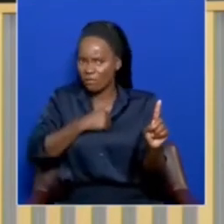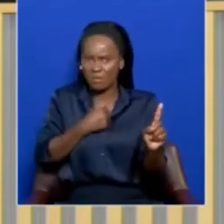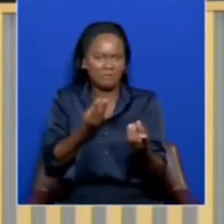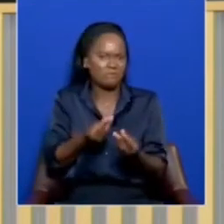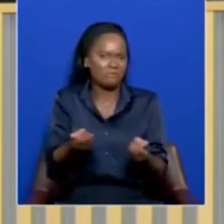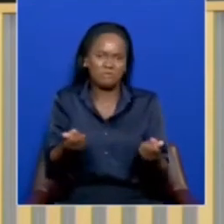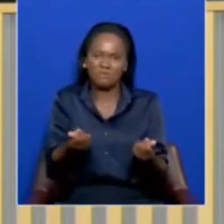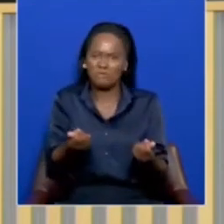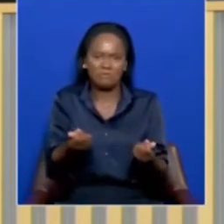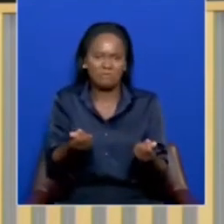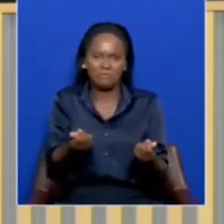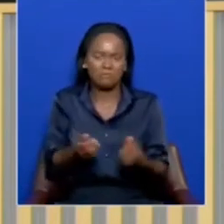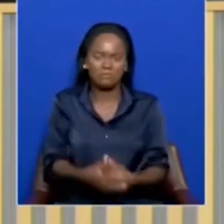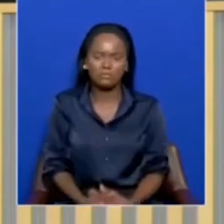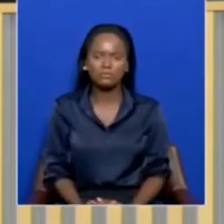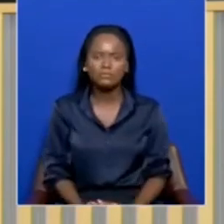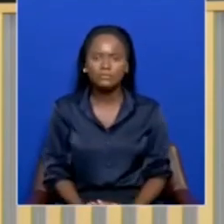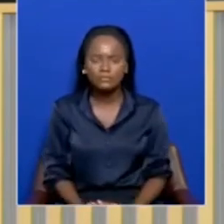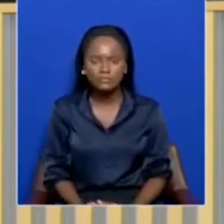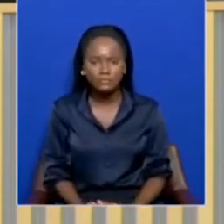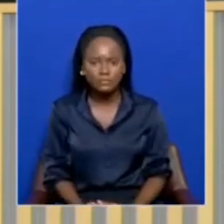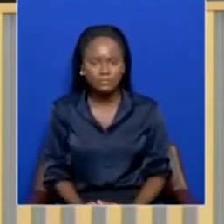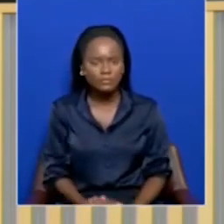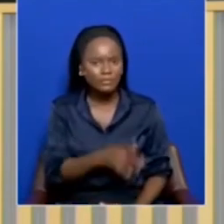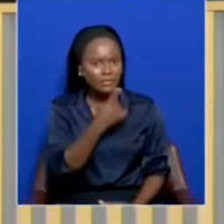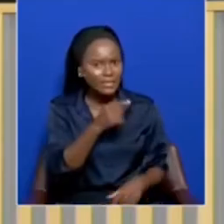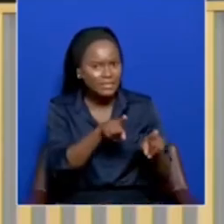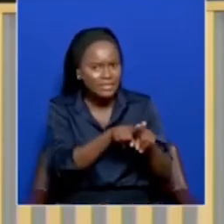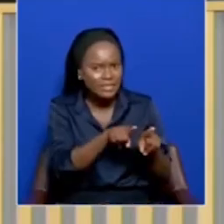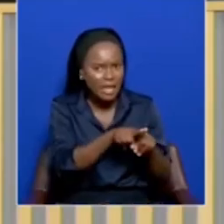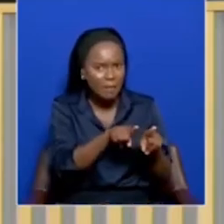It's a new one. Oh, thank you.